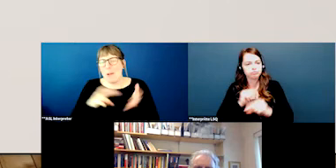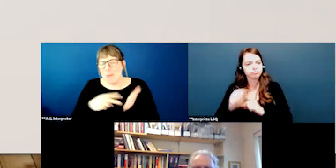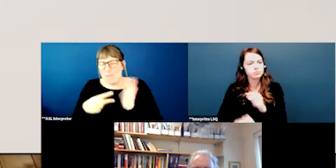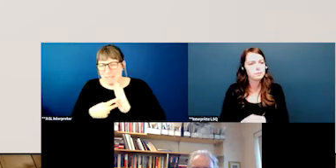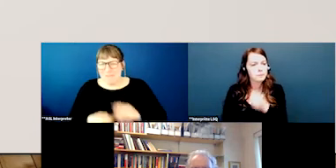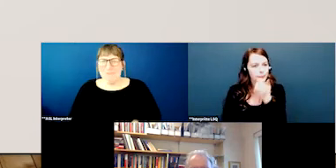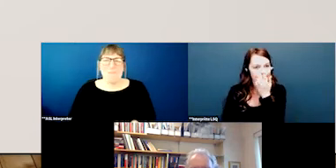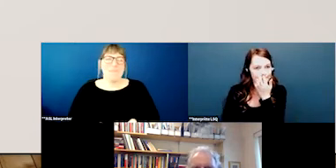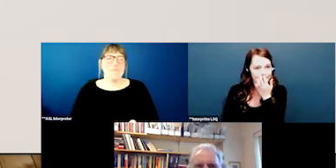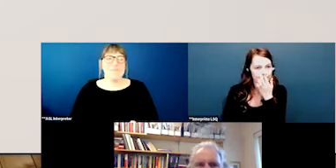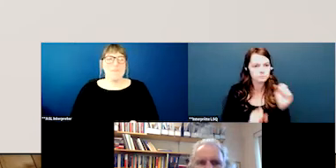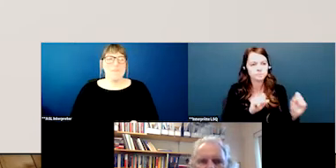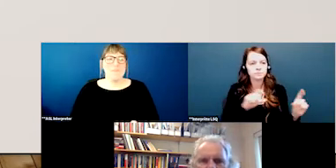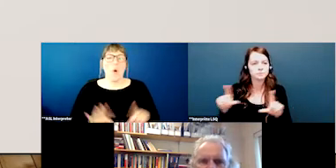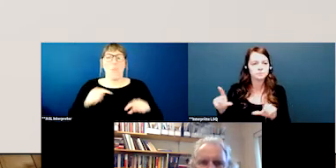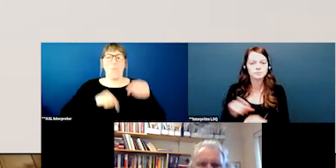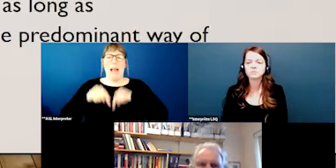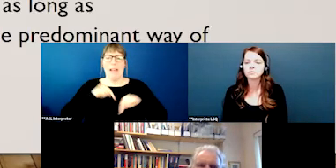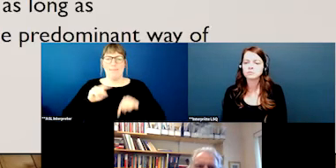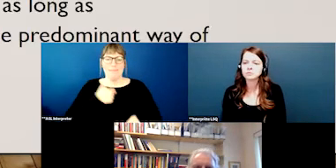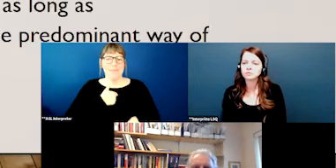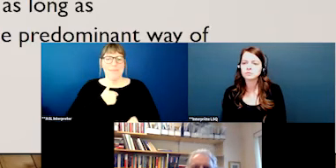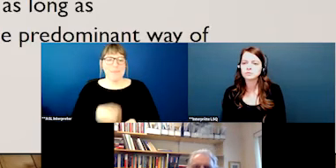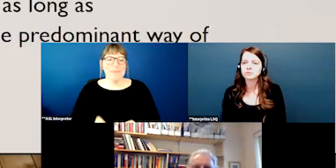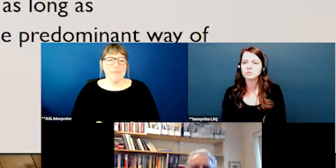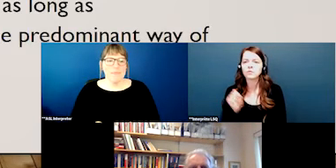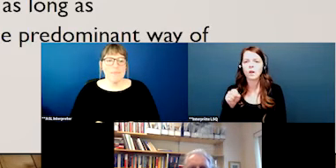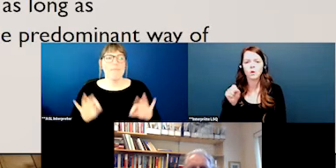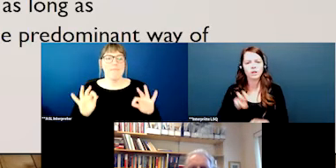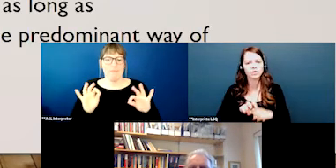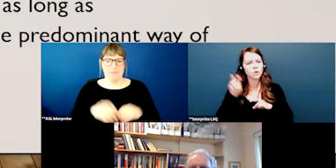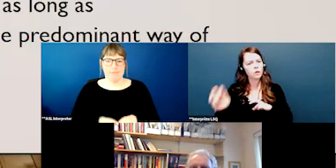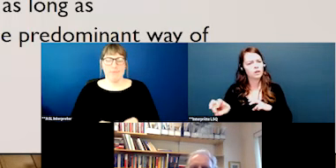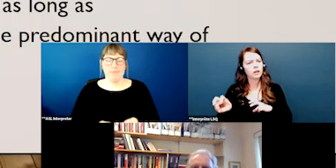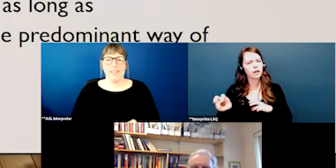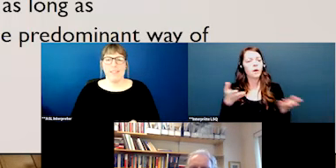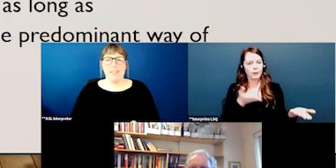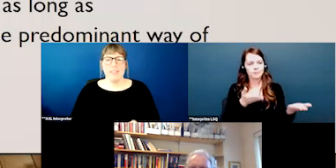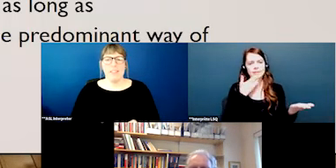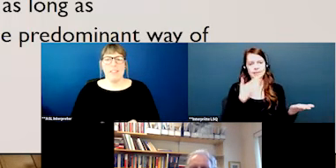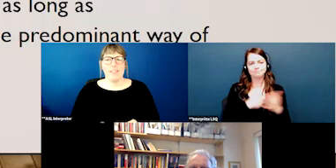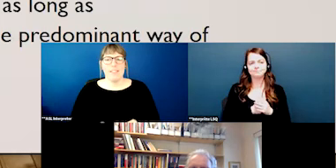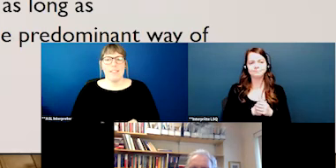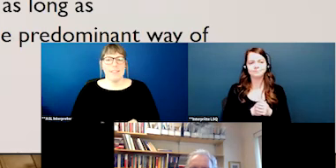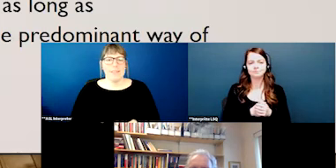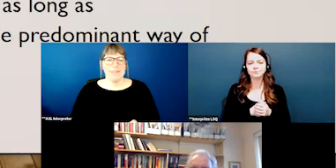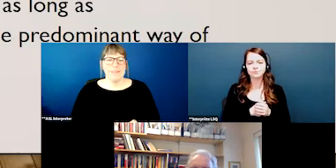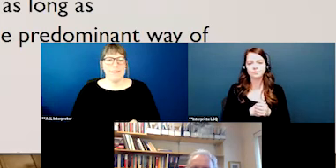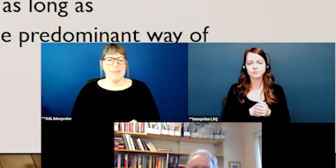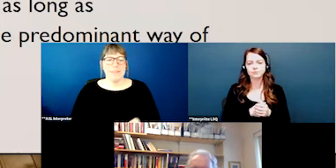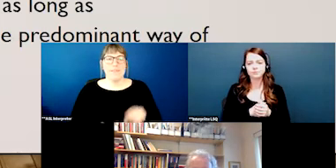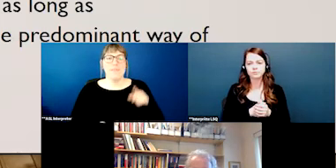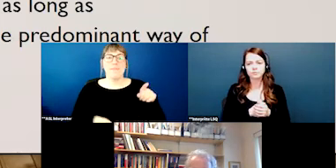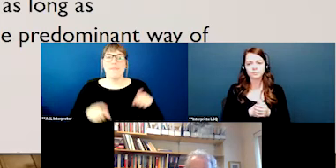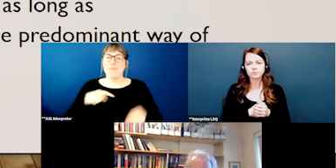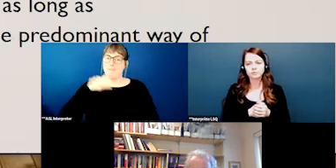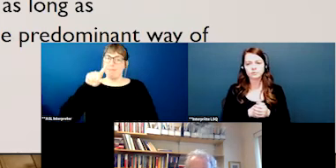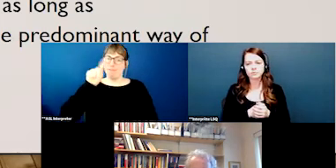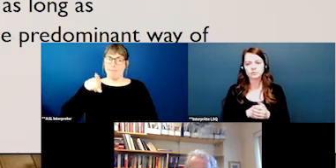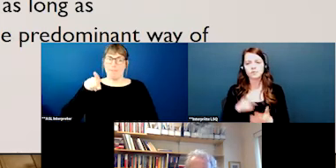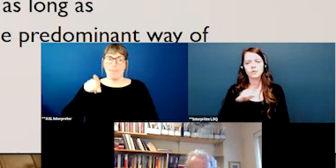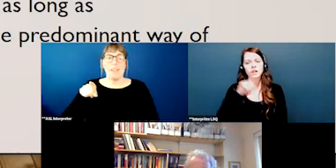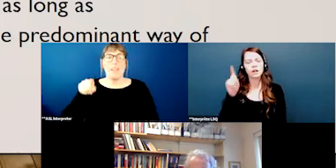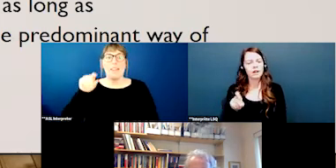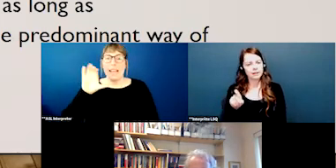asked, if we go back one, please. Thank you. Here I asked the question, can the Canada